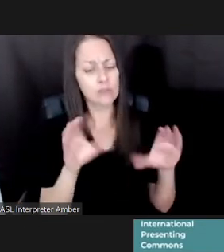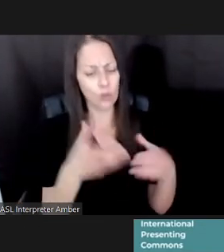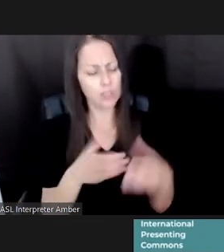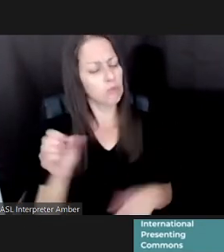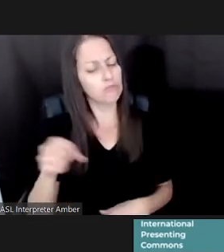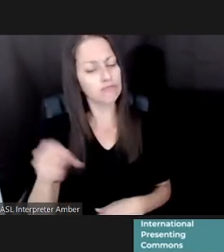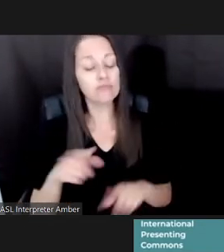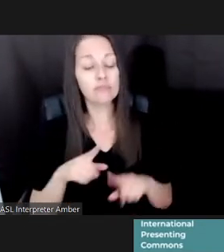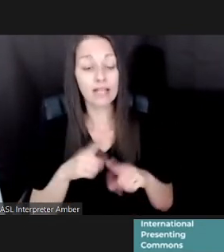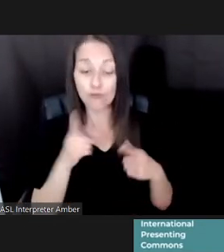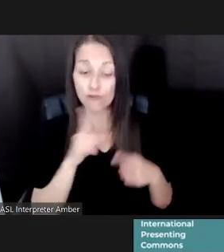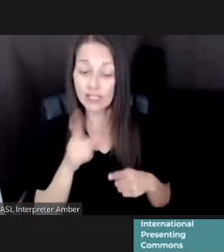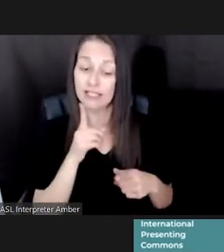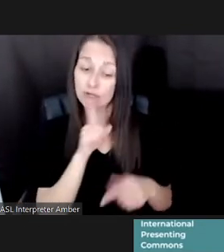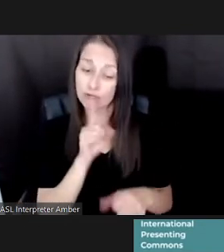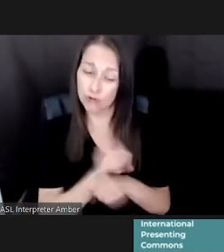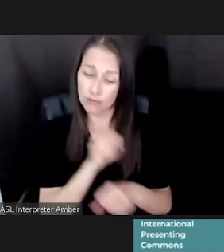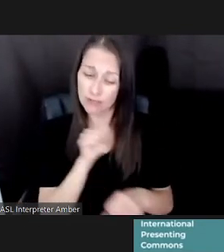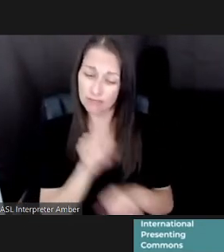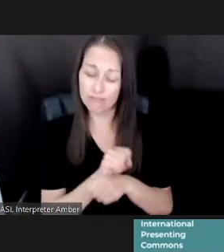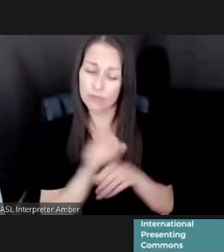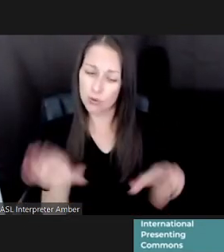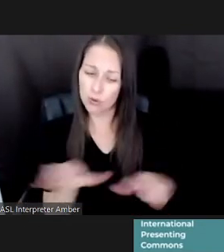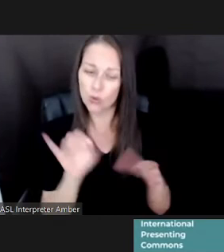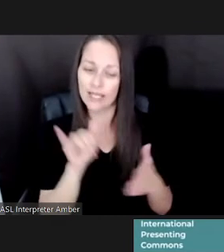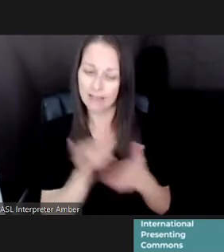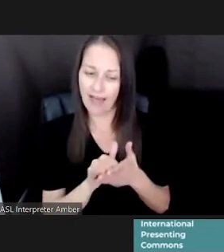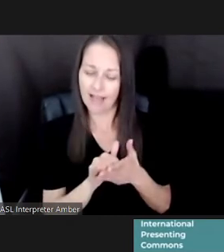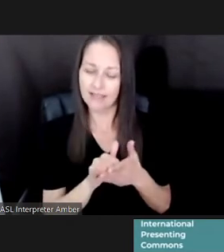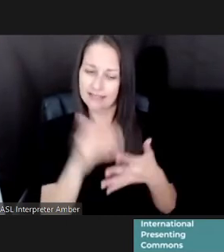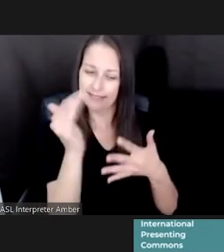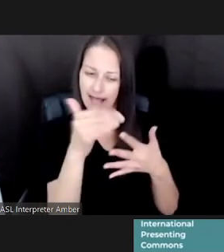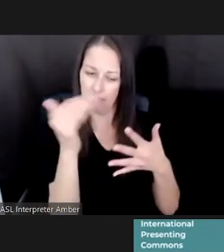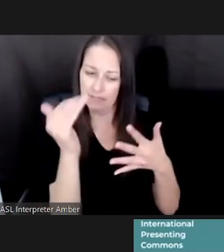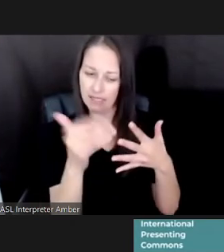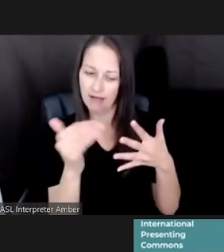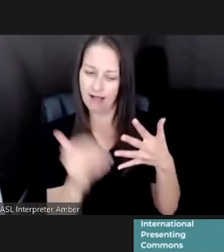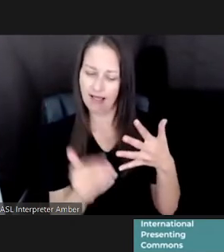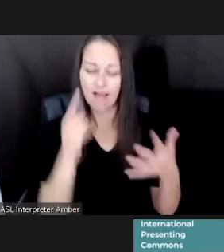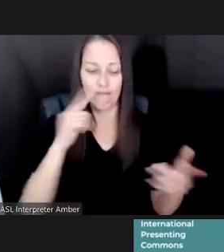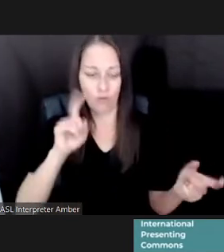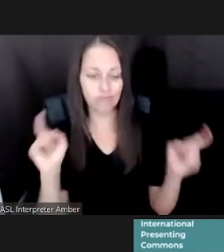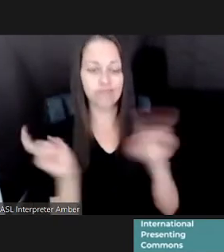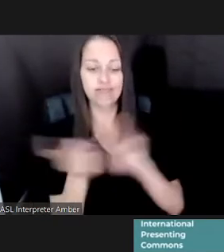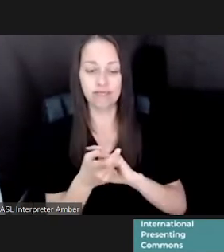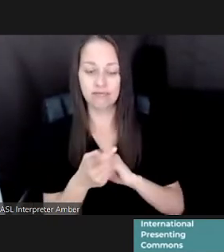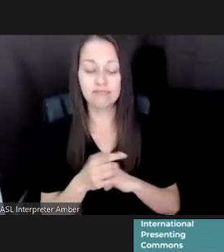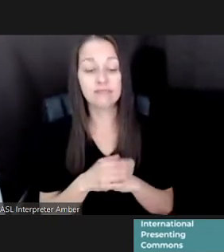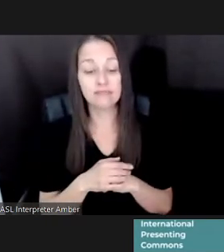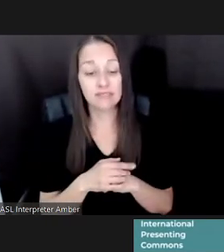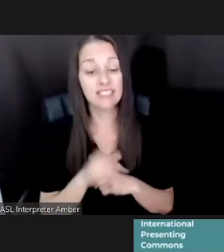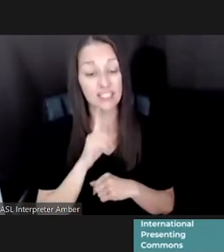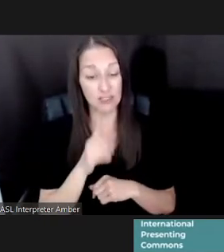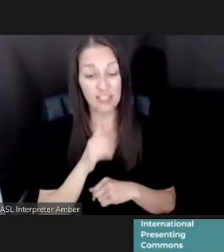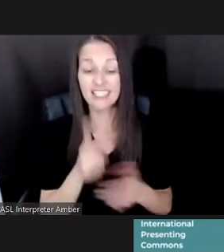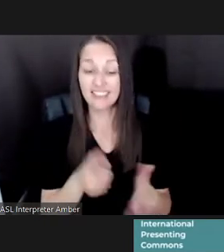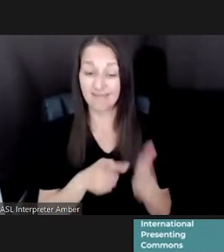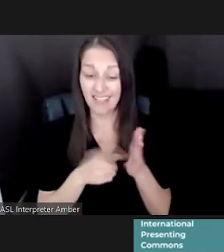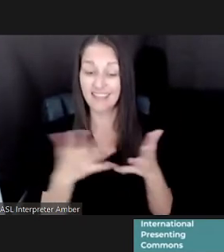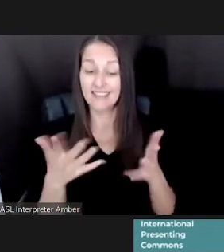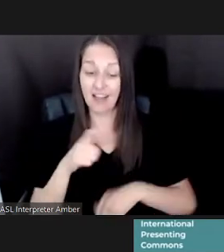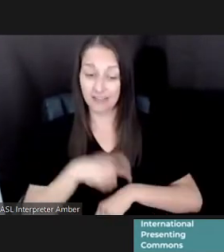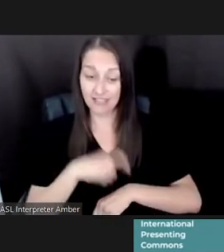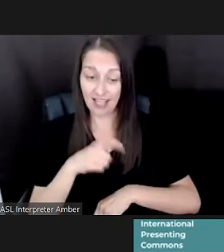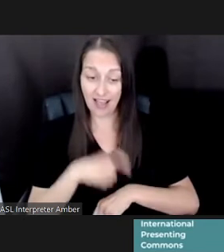make the steps to go through that and change. It's incredibly time consuming, expensive,